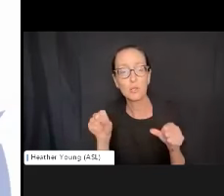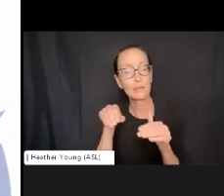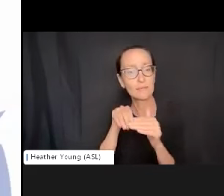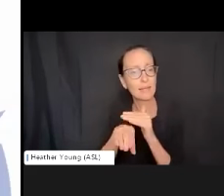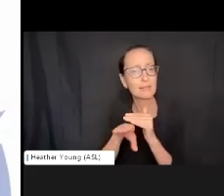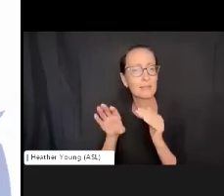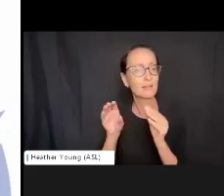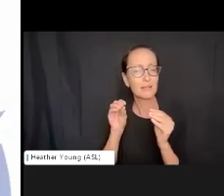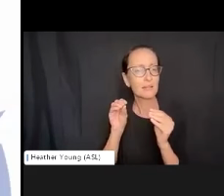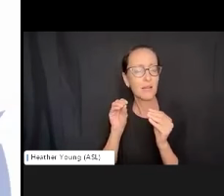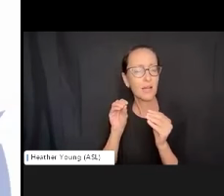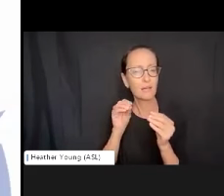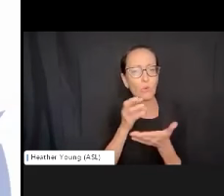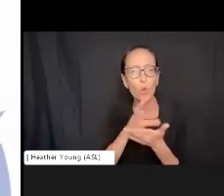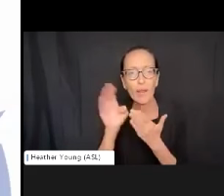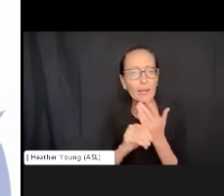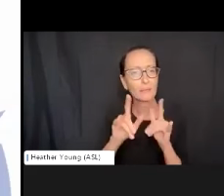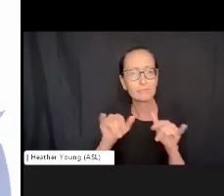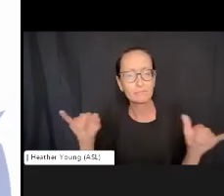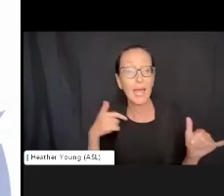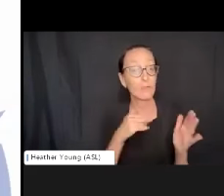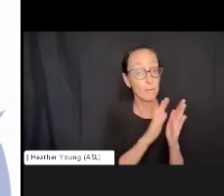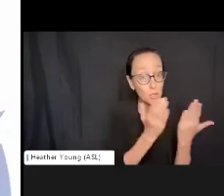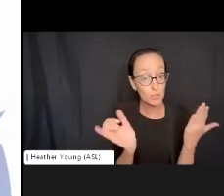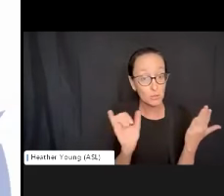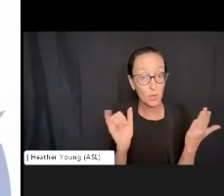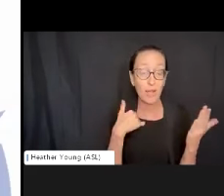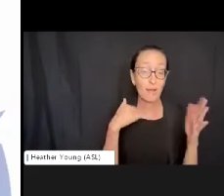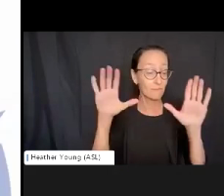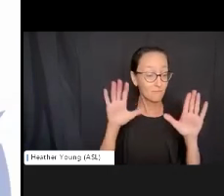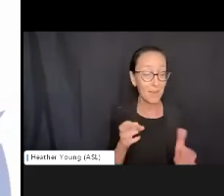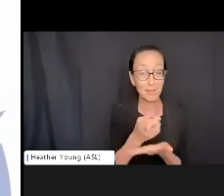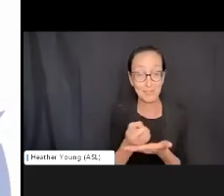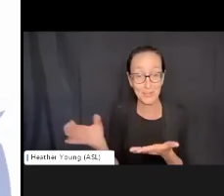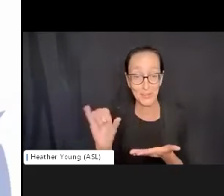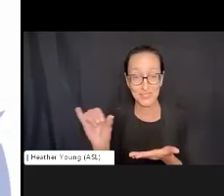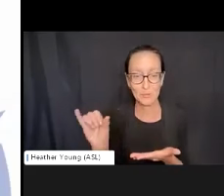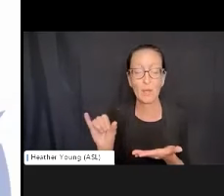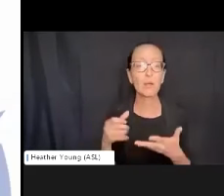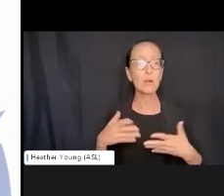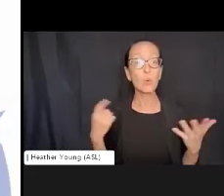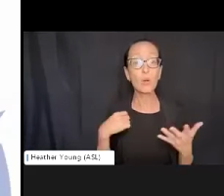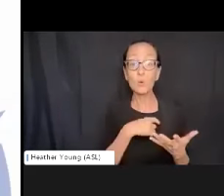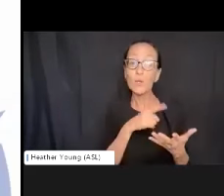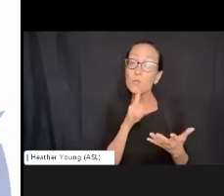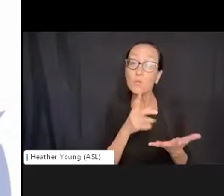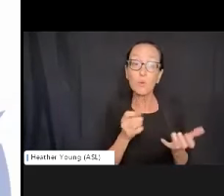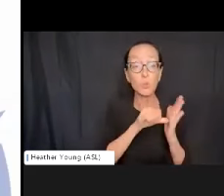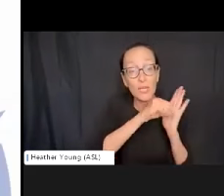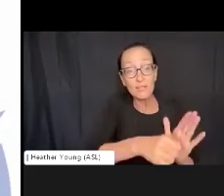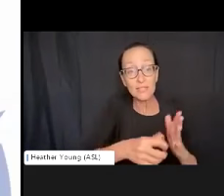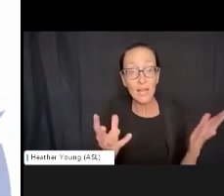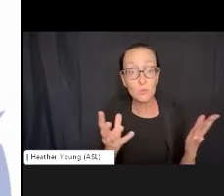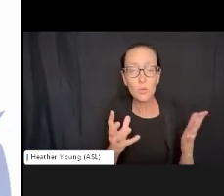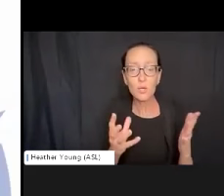Prepare curriculum. There's also a book, but also some other fabulous resources. And what we really want to emphasize is the